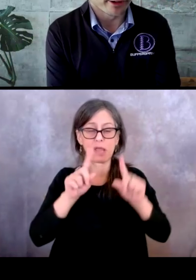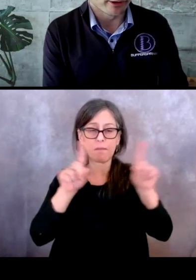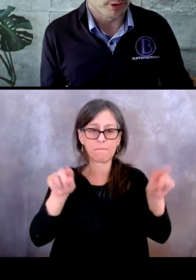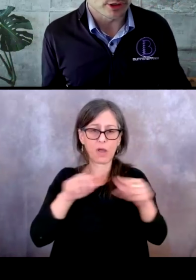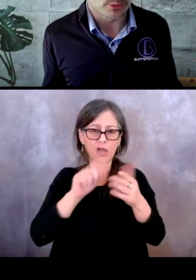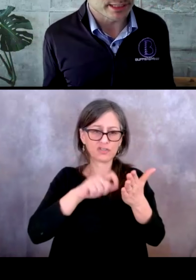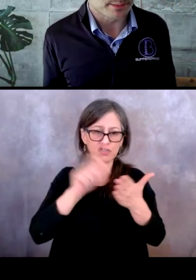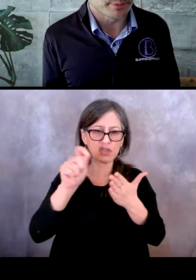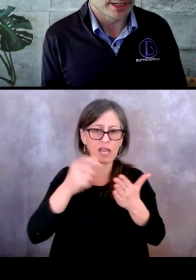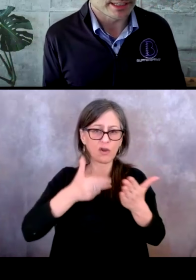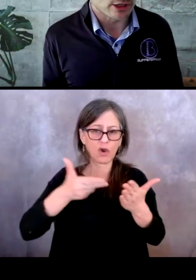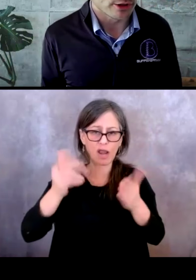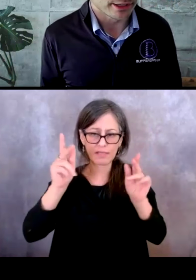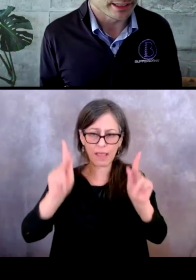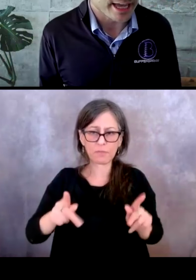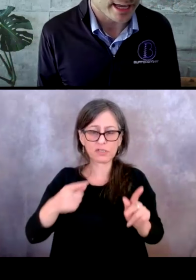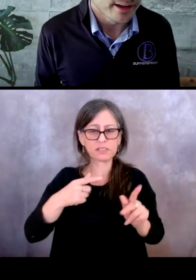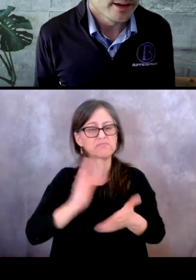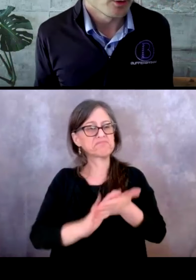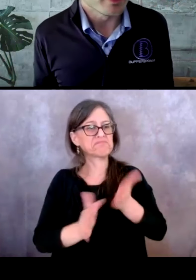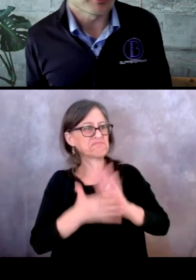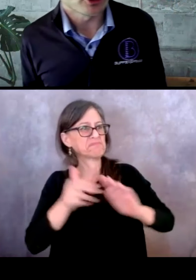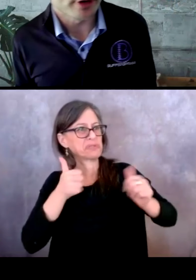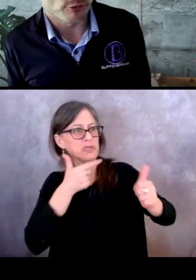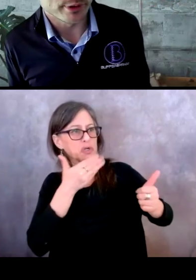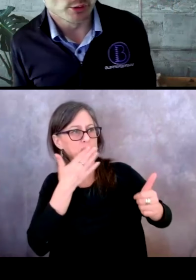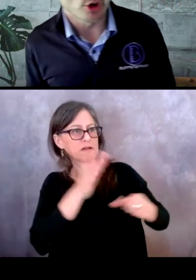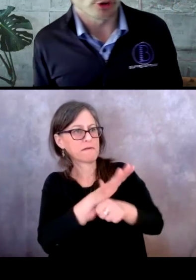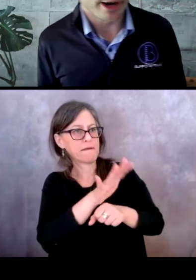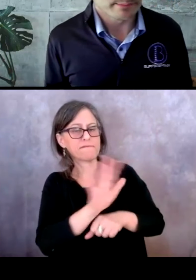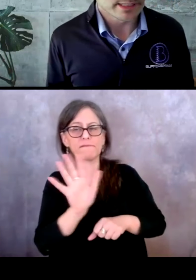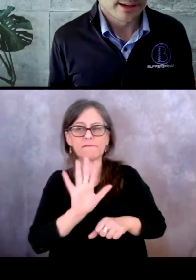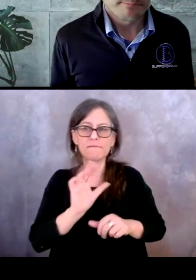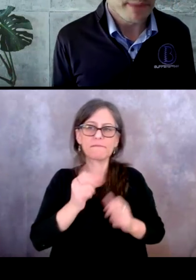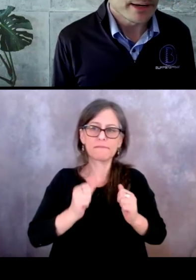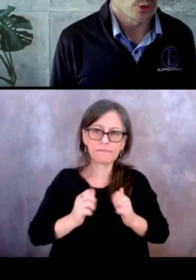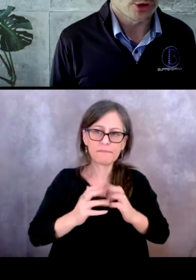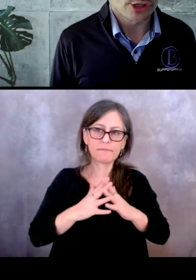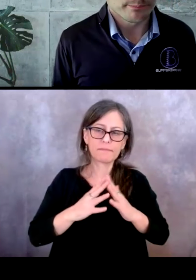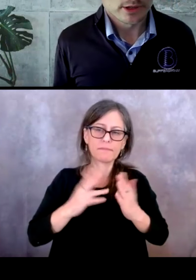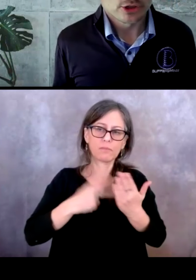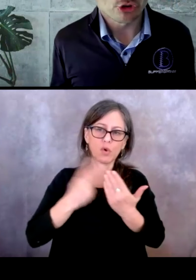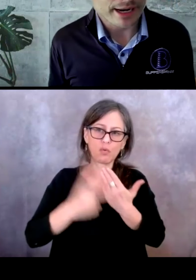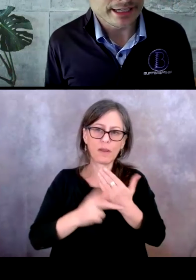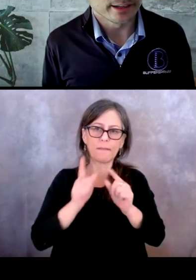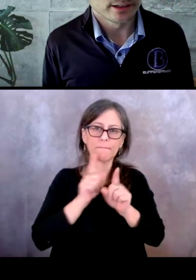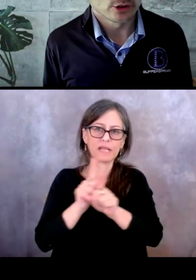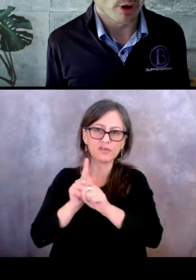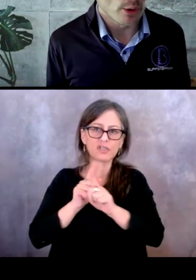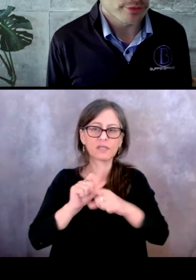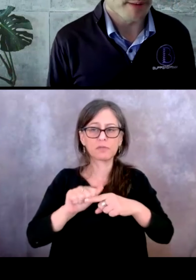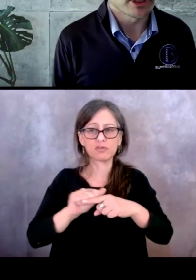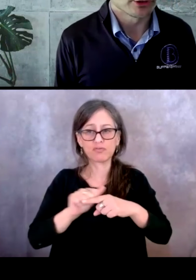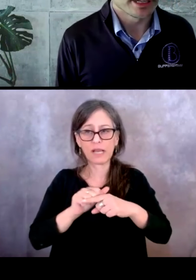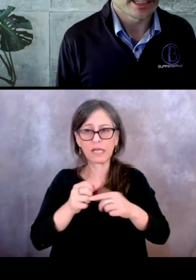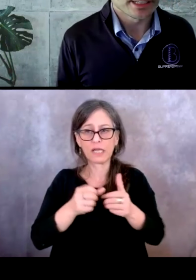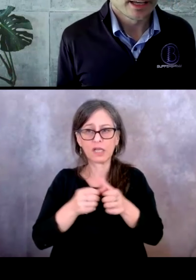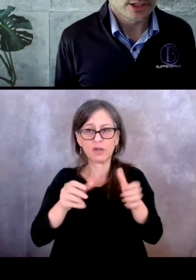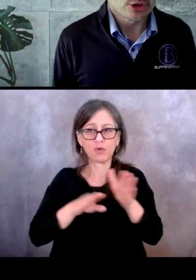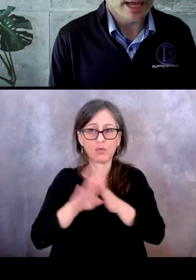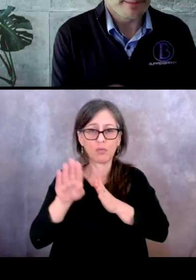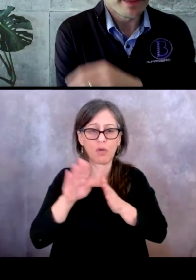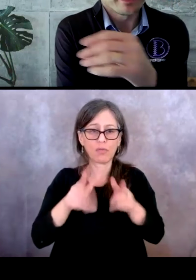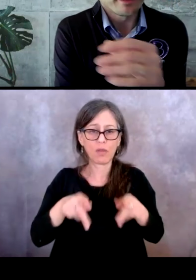a veteran or a person with disabilities and calling it a day. We have to create real programs, mentorship, training, growth